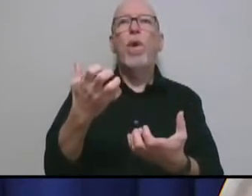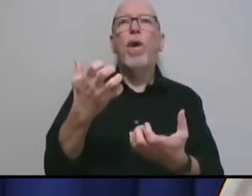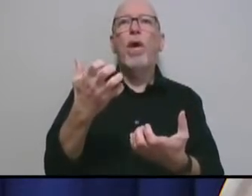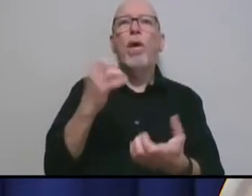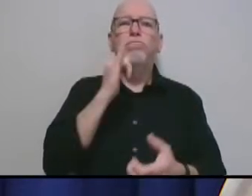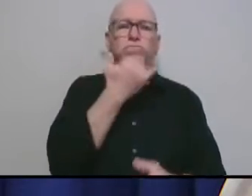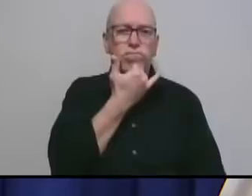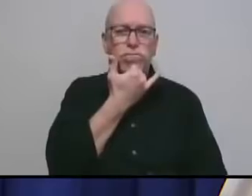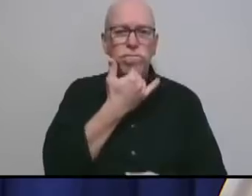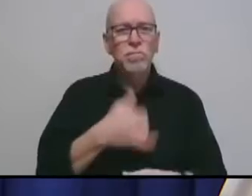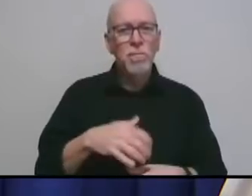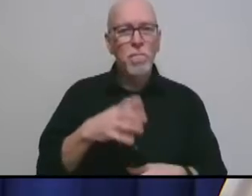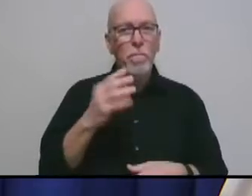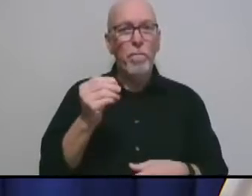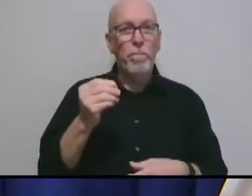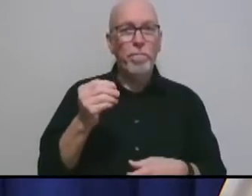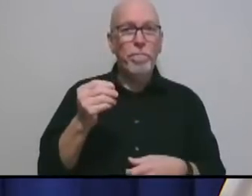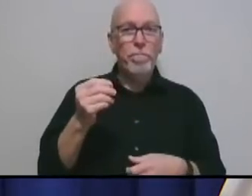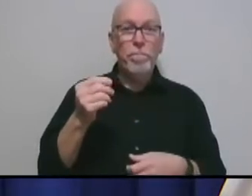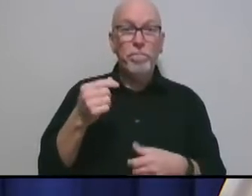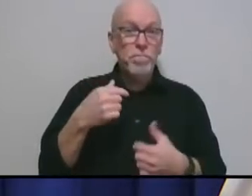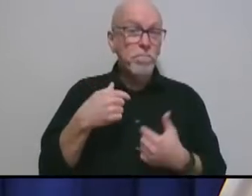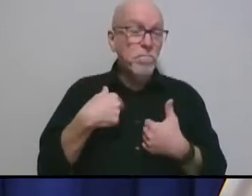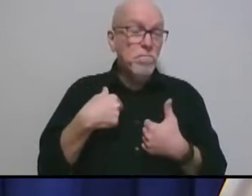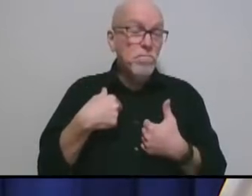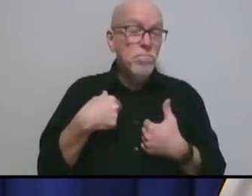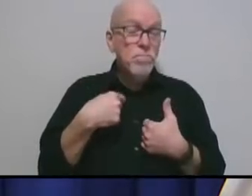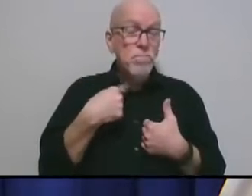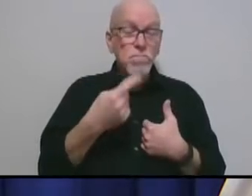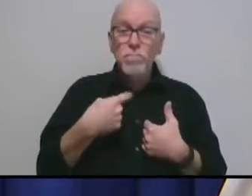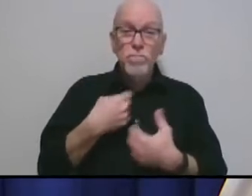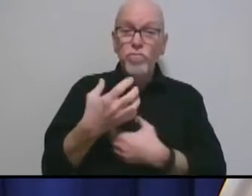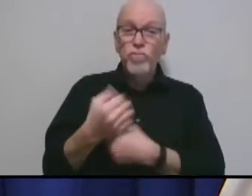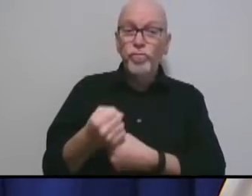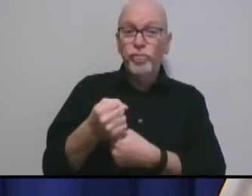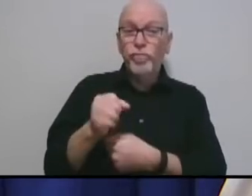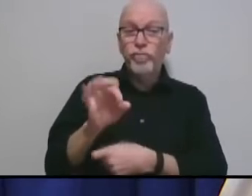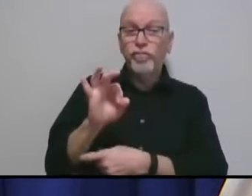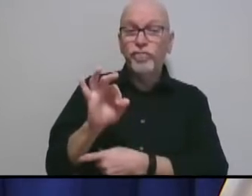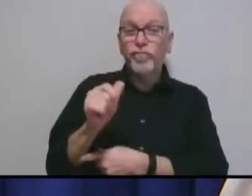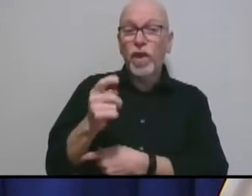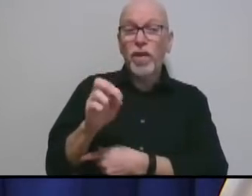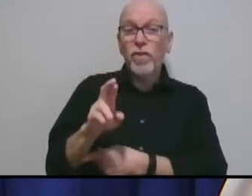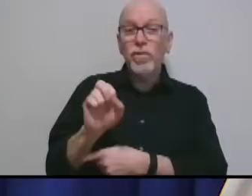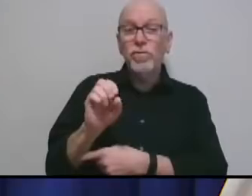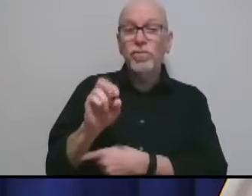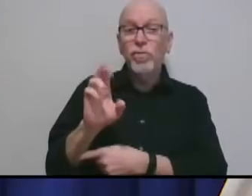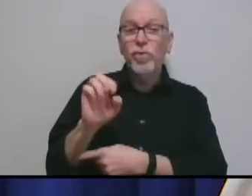And I can tell you, I trust Father Soren is looking down, and he is